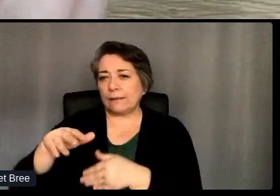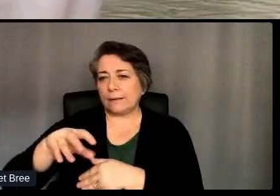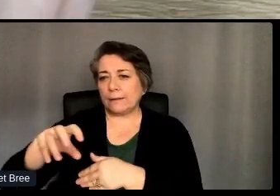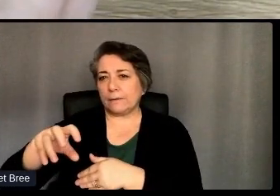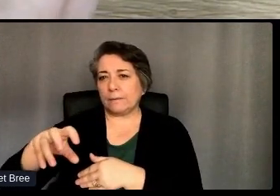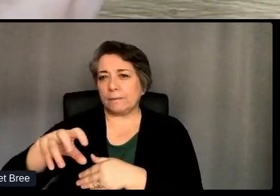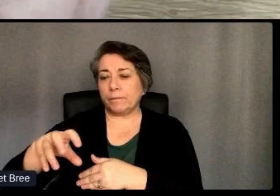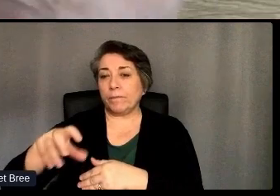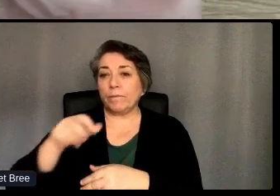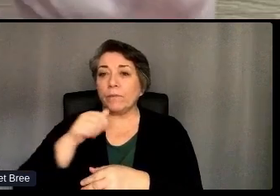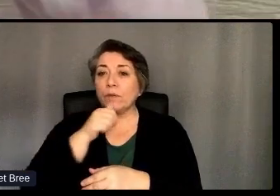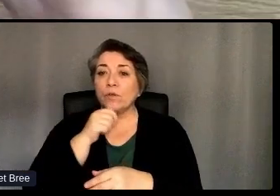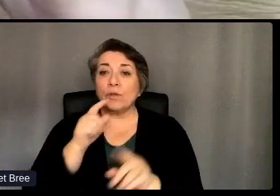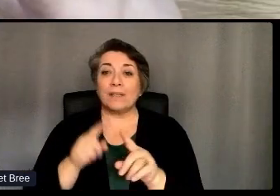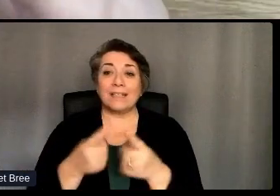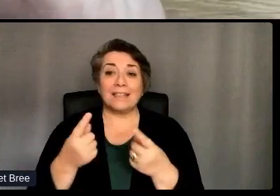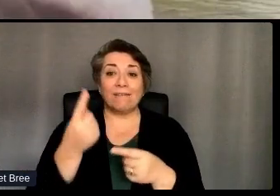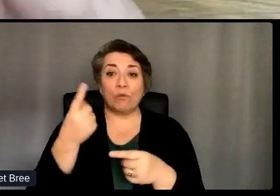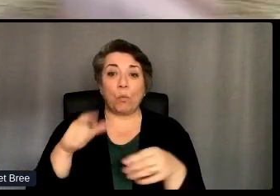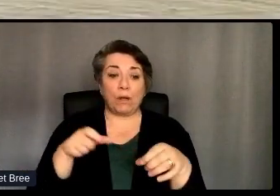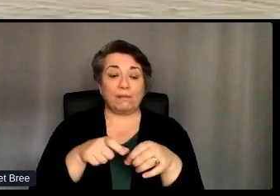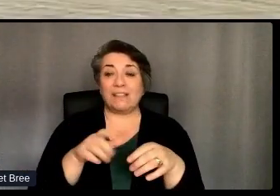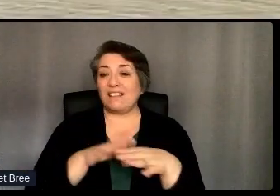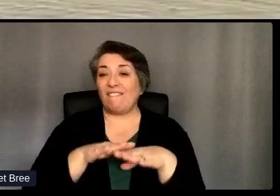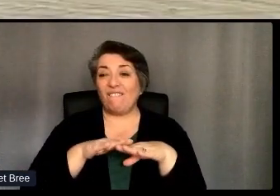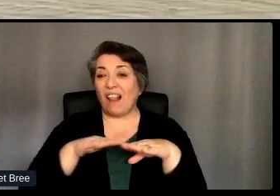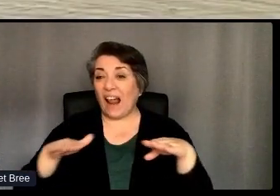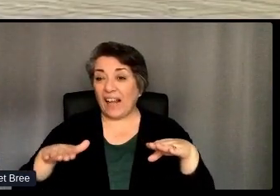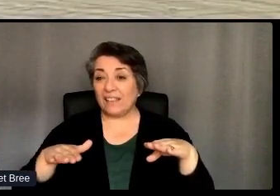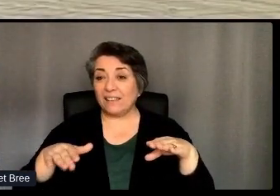Here's another variant. It's just a flat extension.